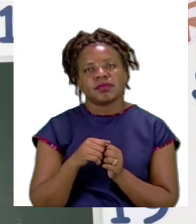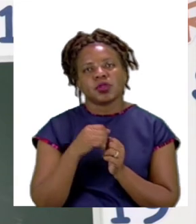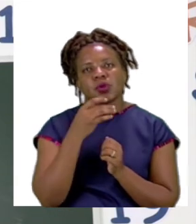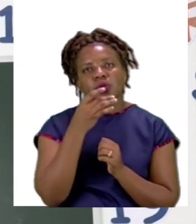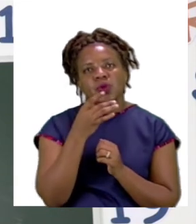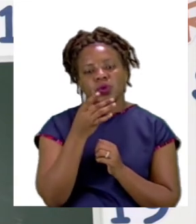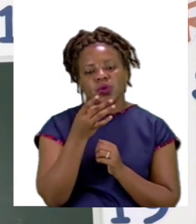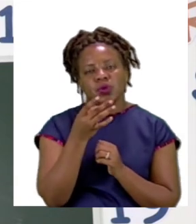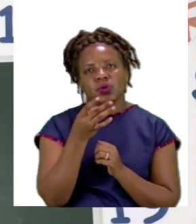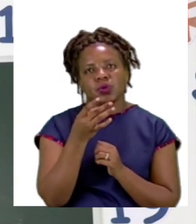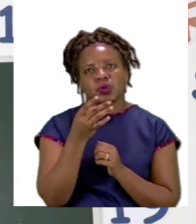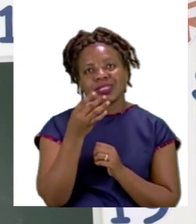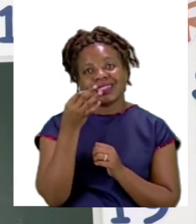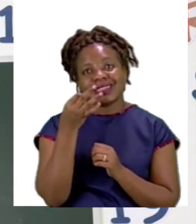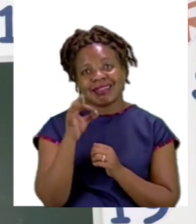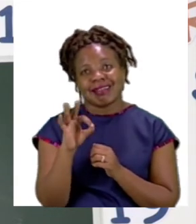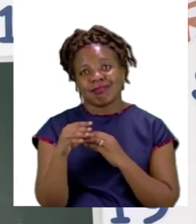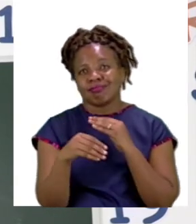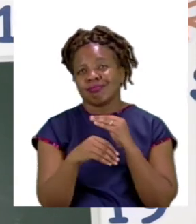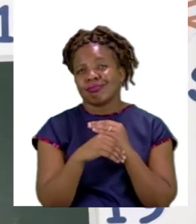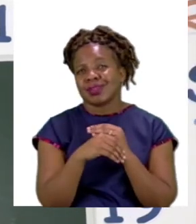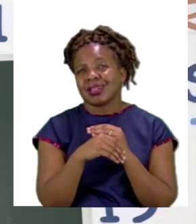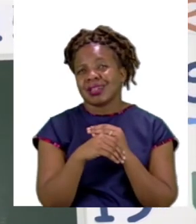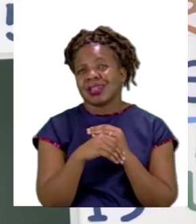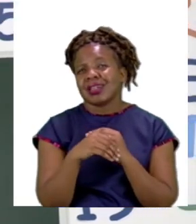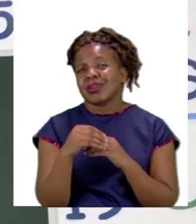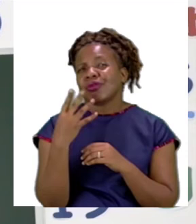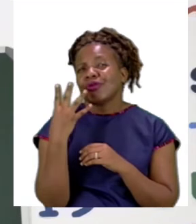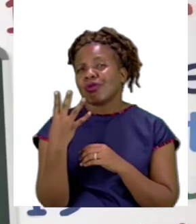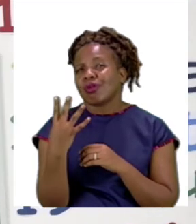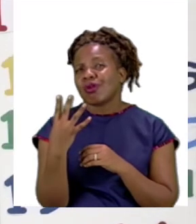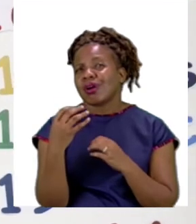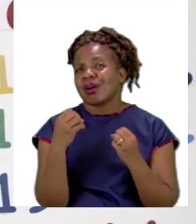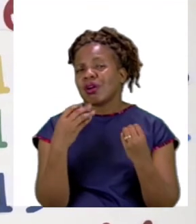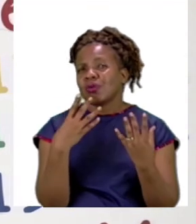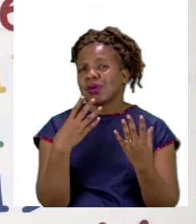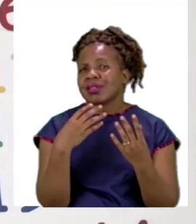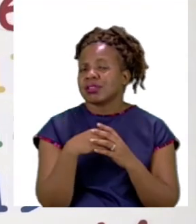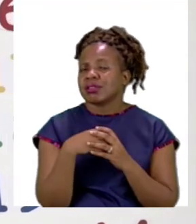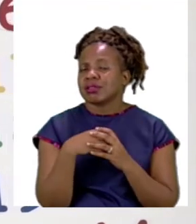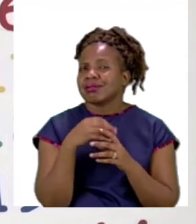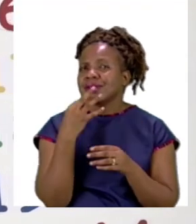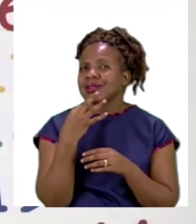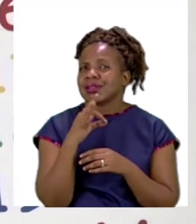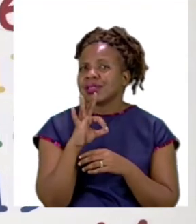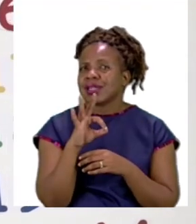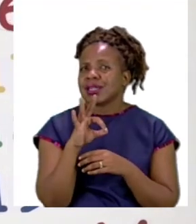9 plus 4. So we have 9 and we're going to add 4 by counting on.